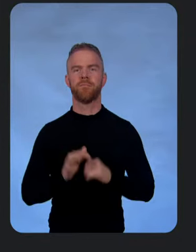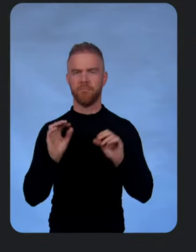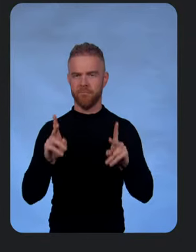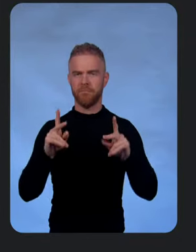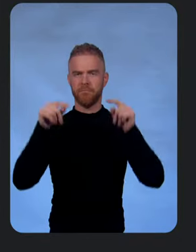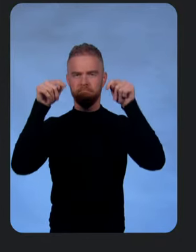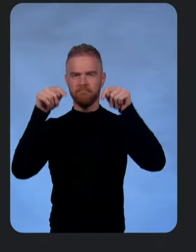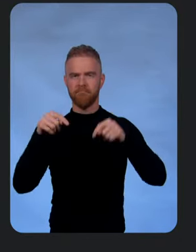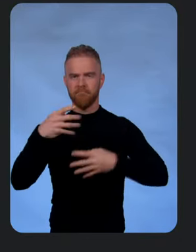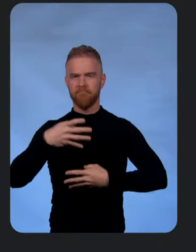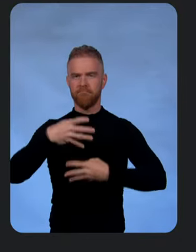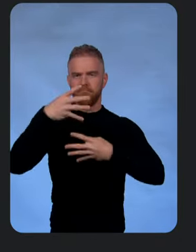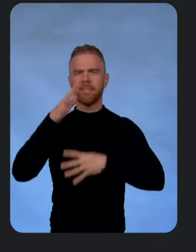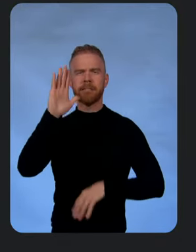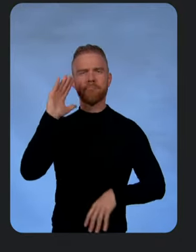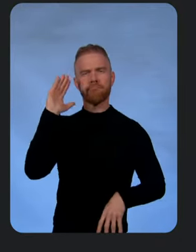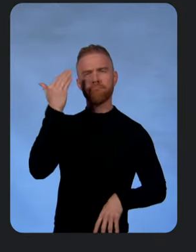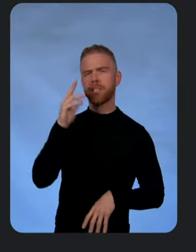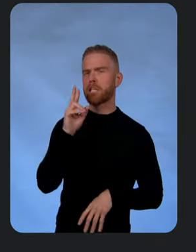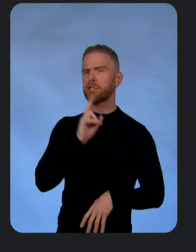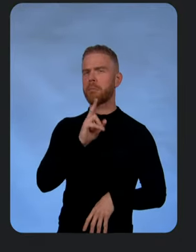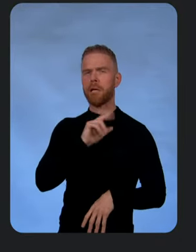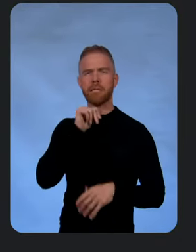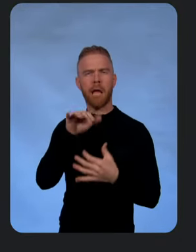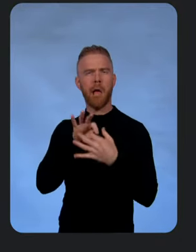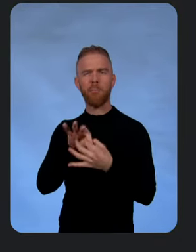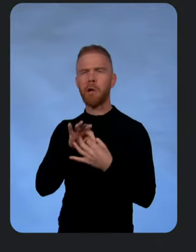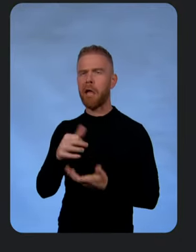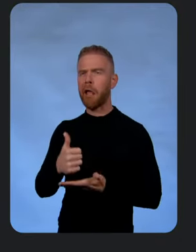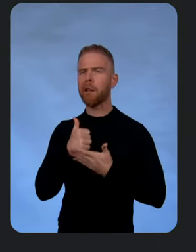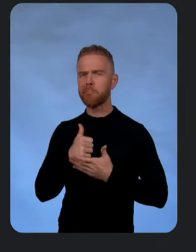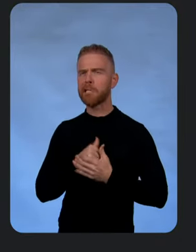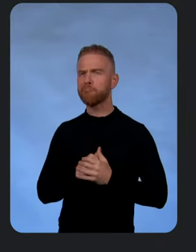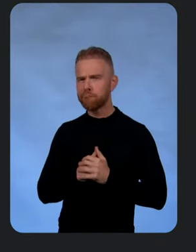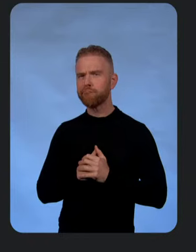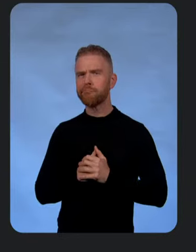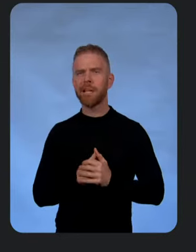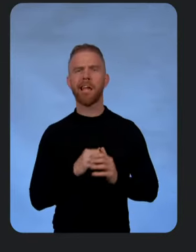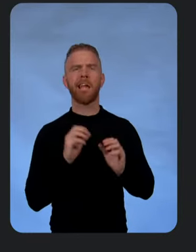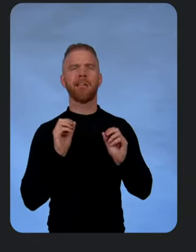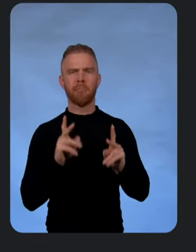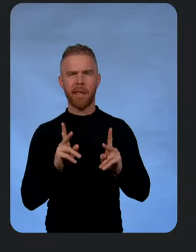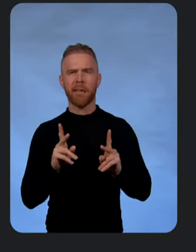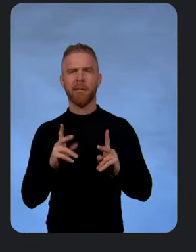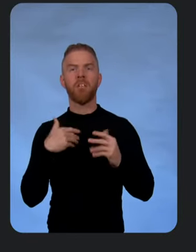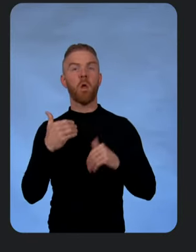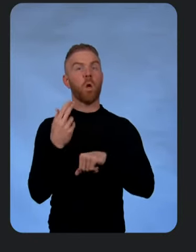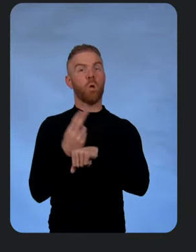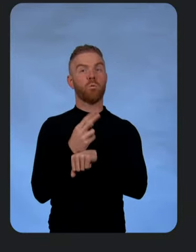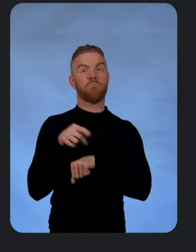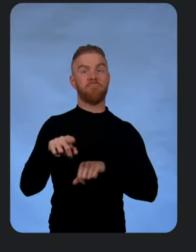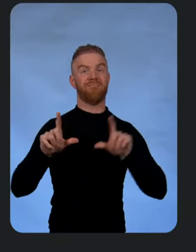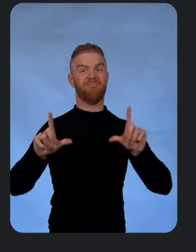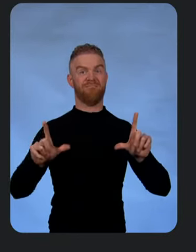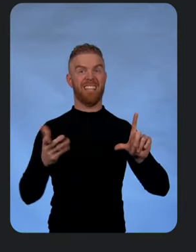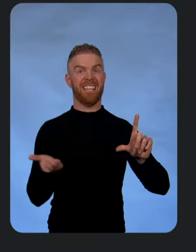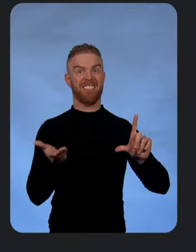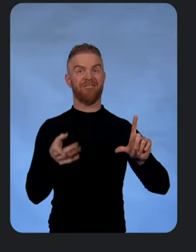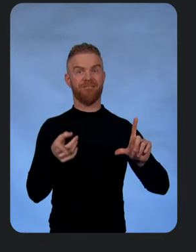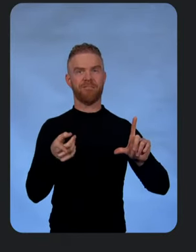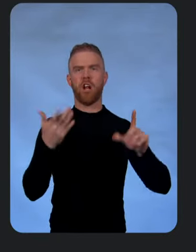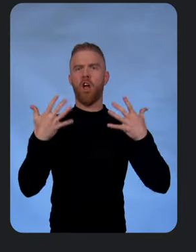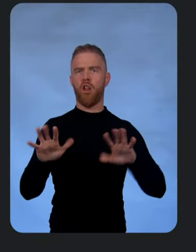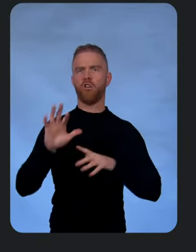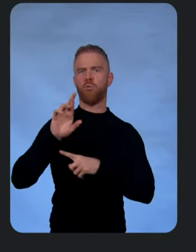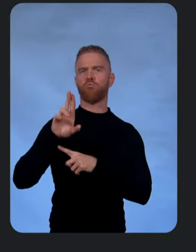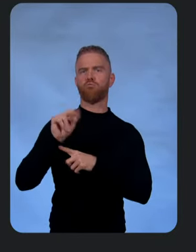Gemini doesn't want to help me. There you go. Sign into Google Cloud. Well, it's okay. I don't want to do any of those things. So we'll go to the console here. It's run. It's already run. So let's show me. This is a